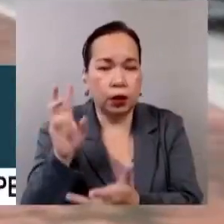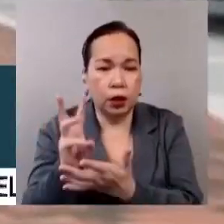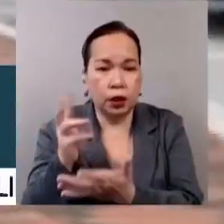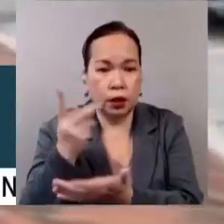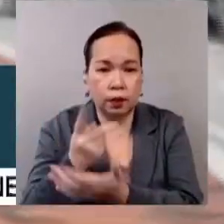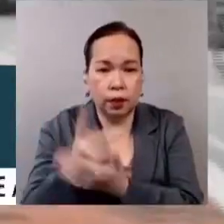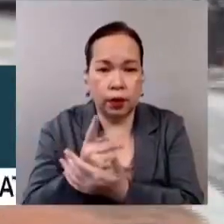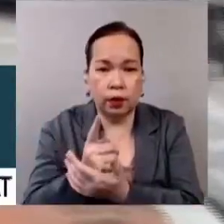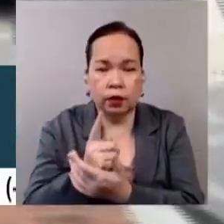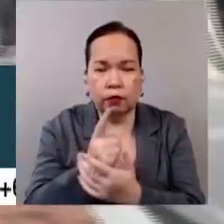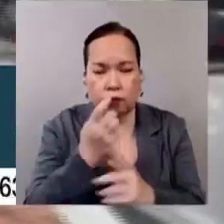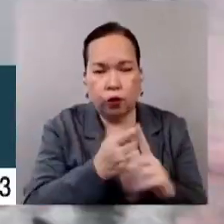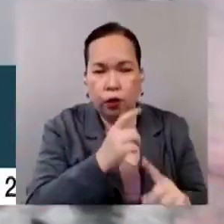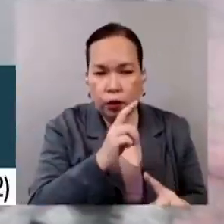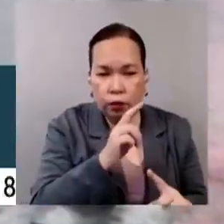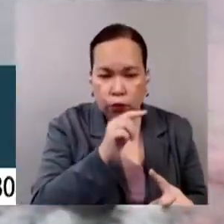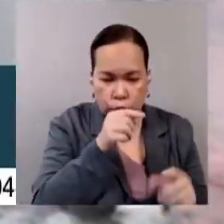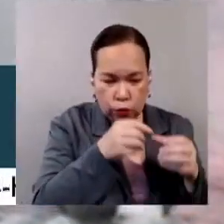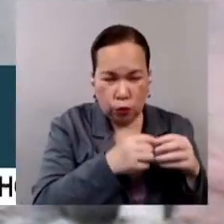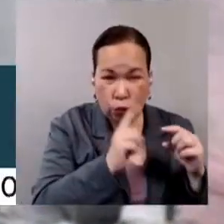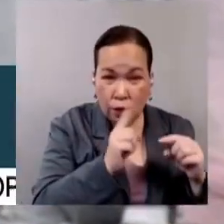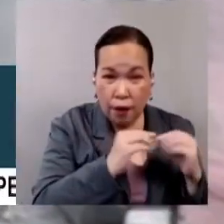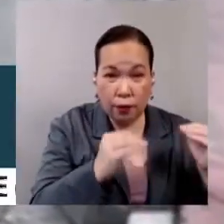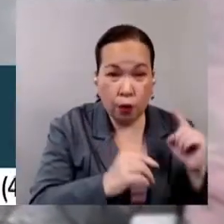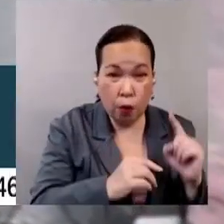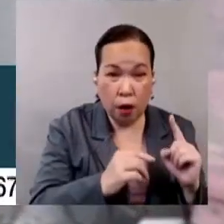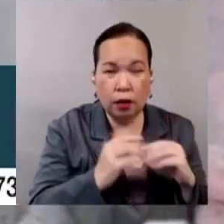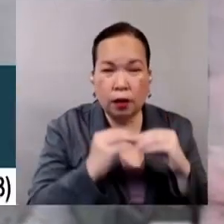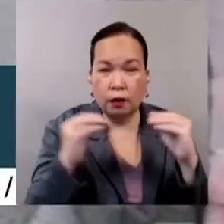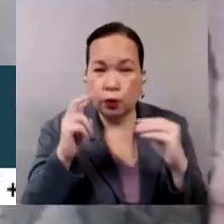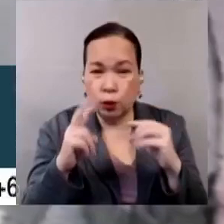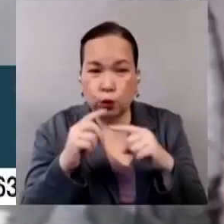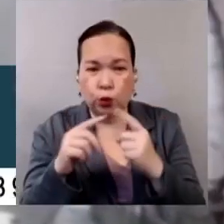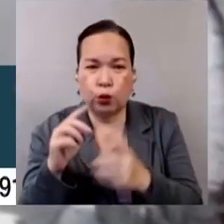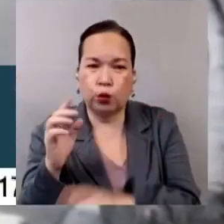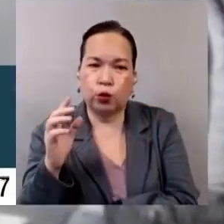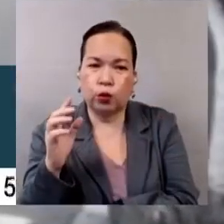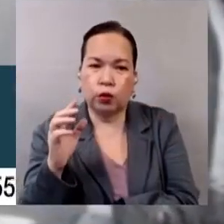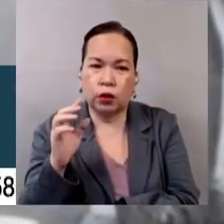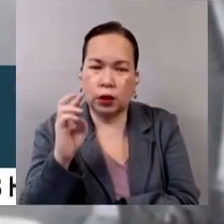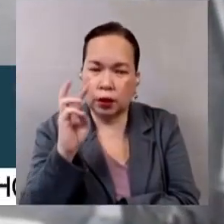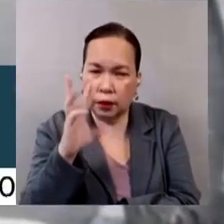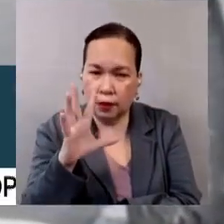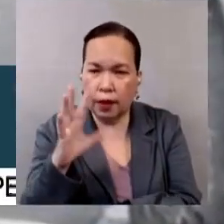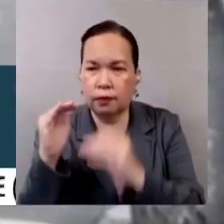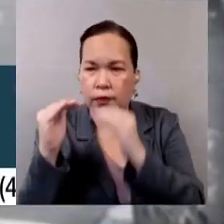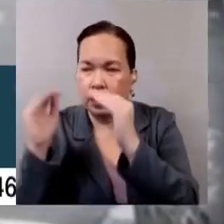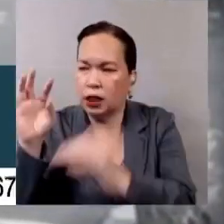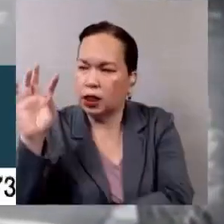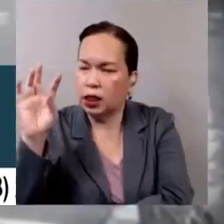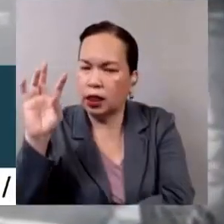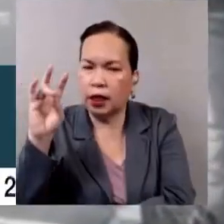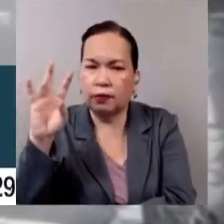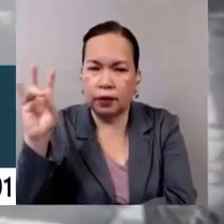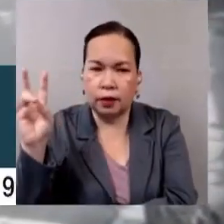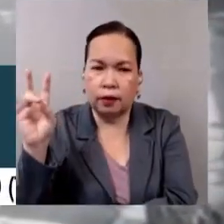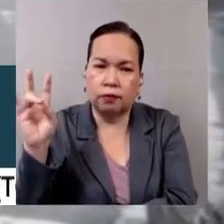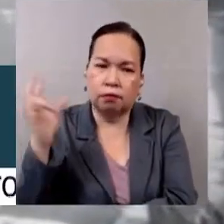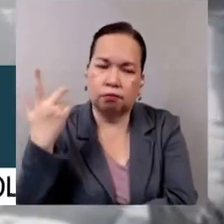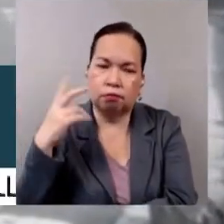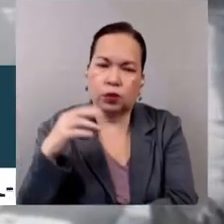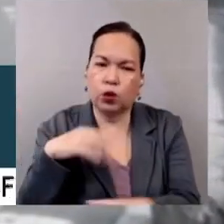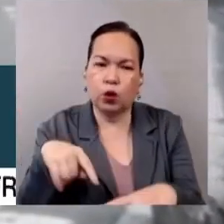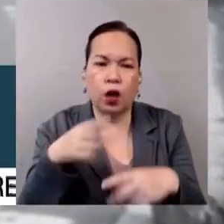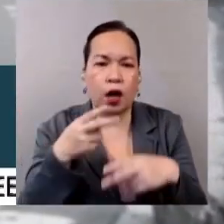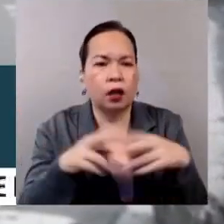Class 1, 65 pesos for Class 2, and 77 pesos for Class 3. At Subic Tipo, they have to pay an additional